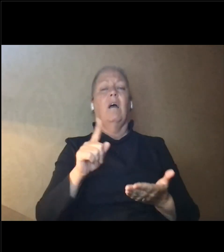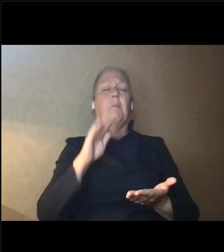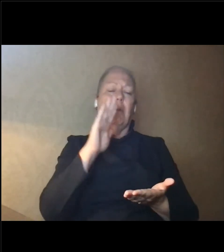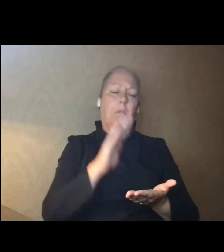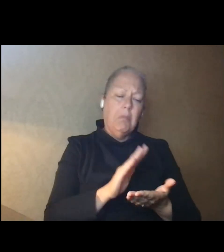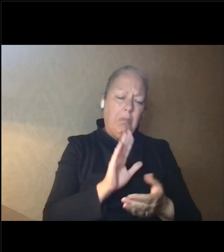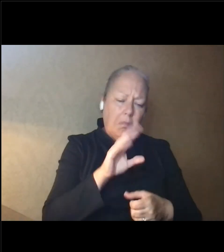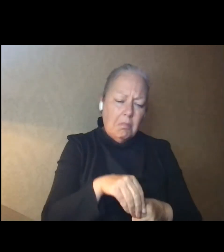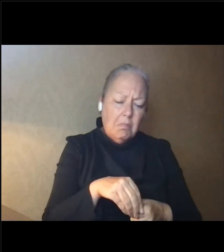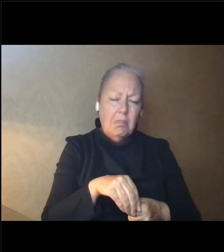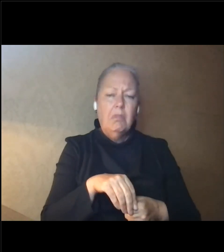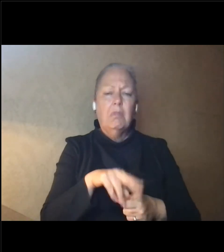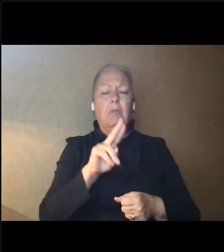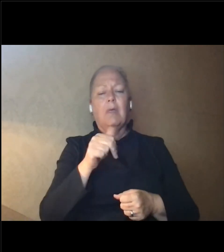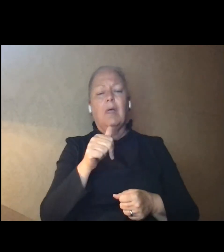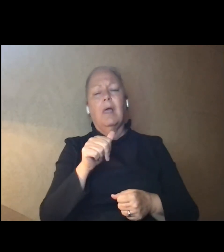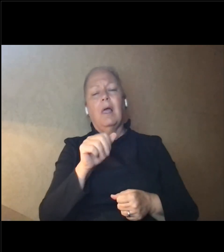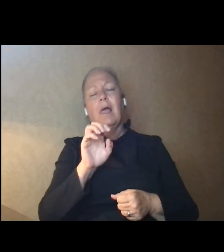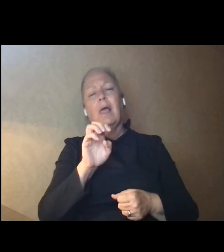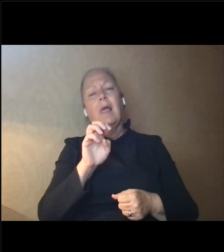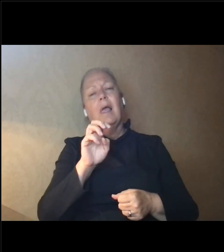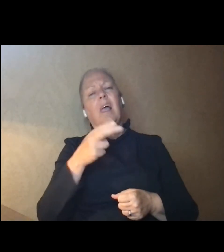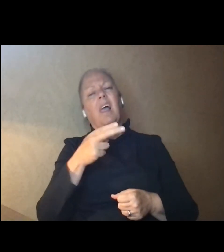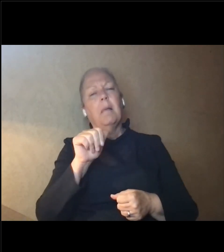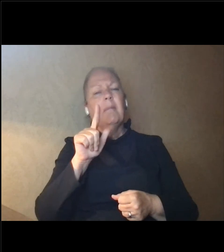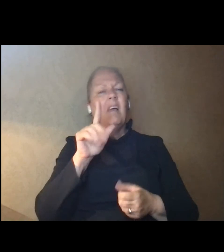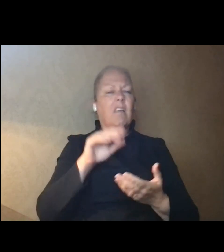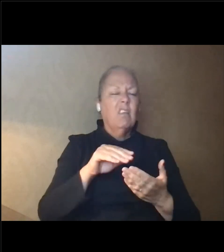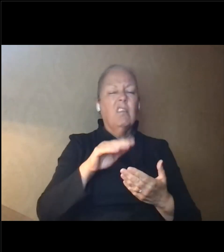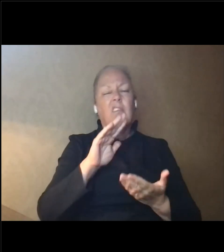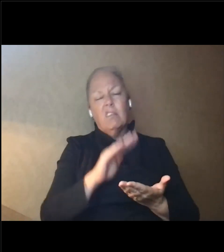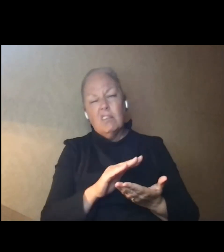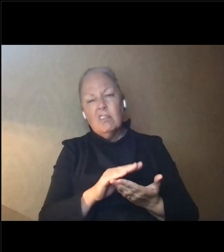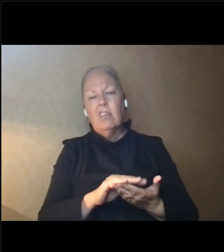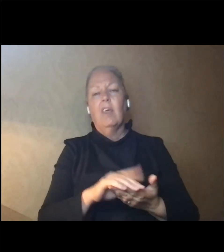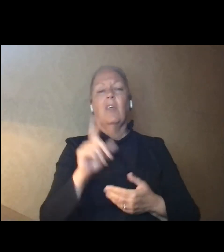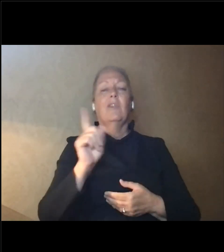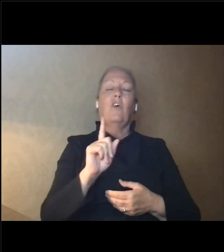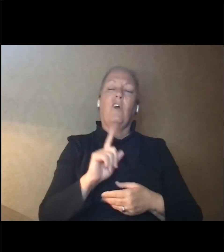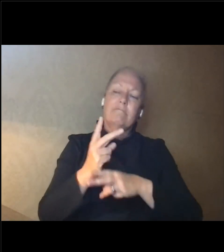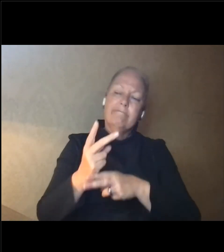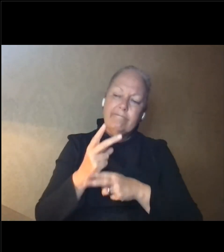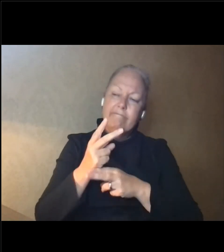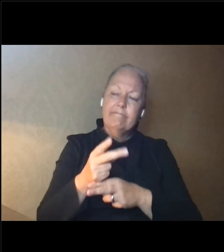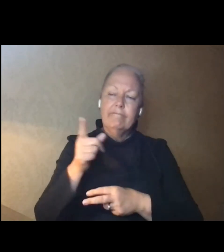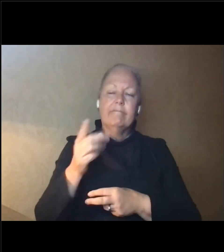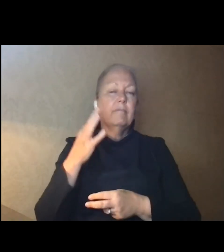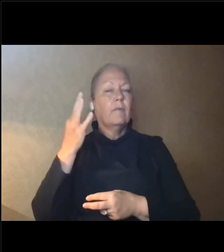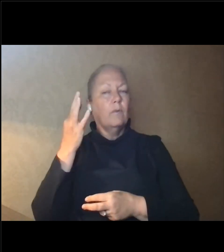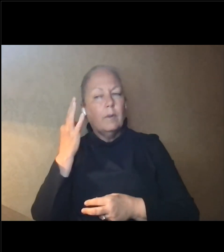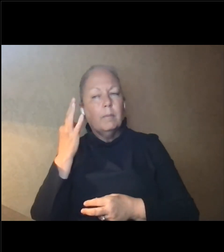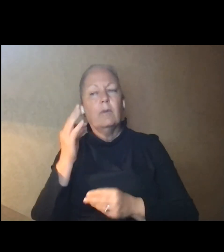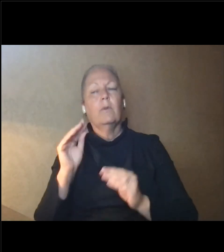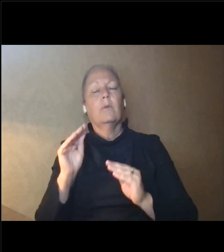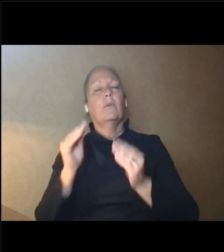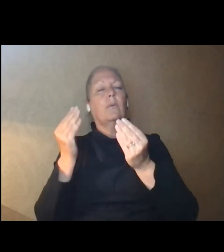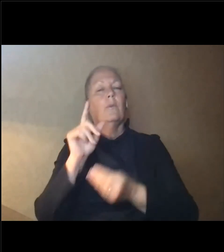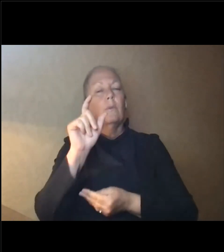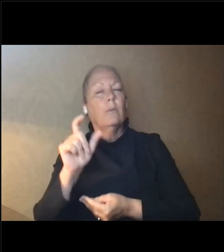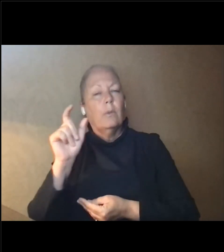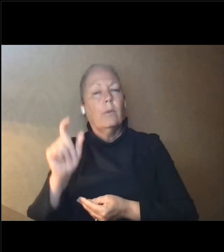rehabilitation outcomes, disproportionate burden of caregiving among women and girls when we talk about access to